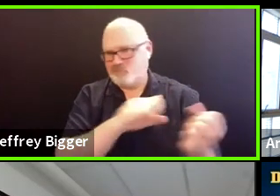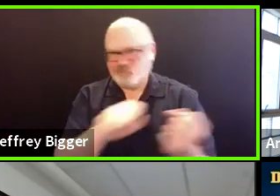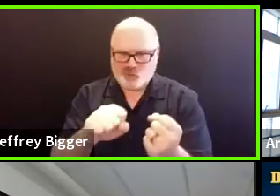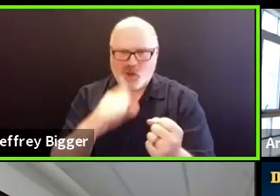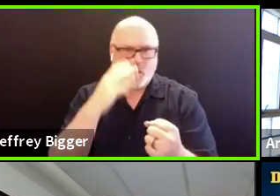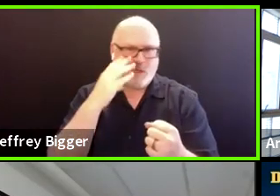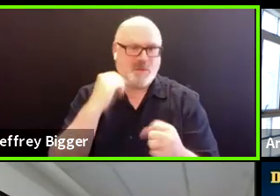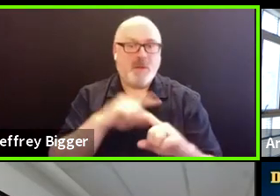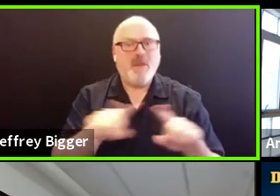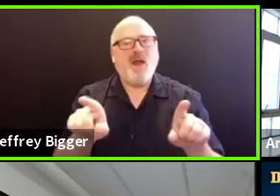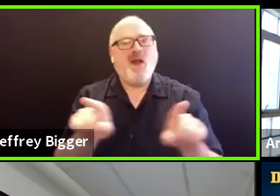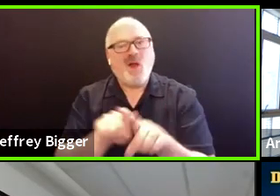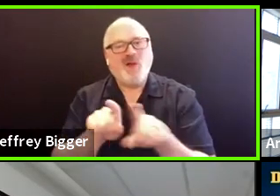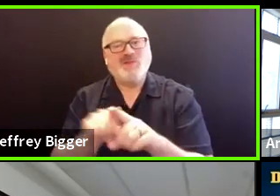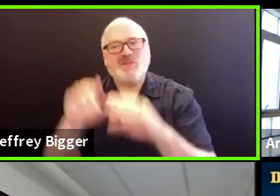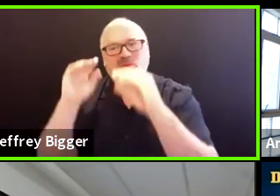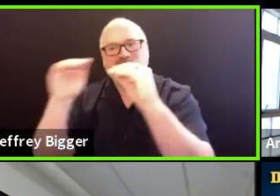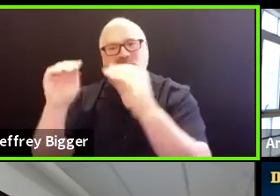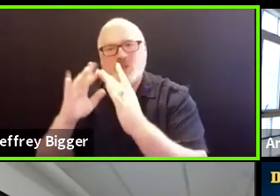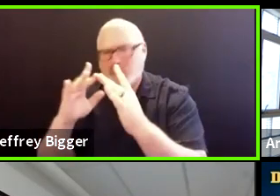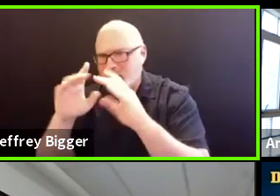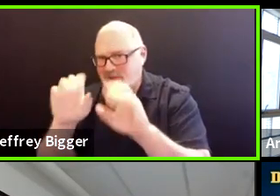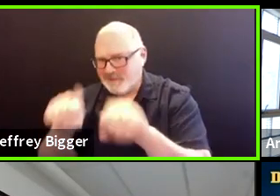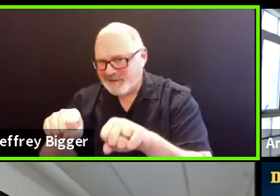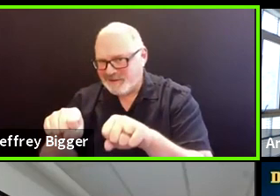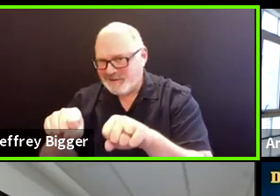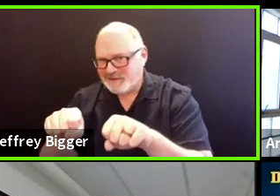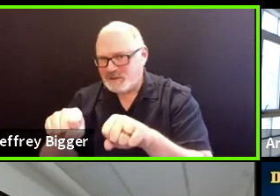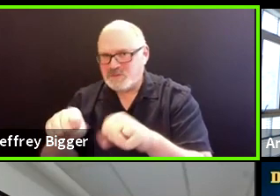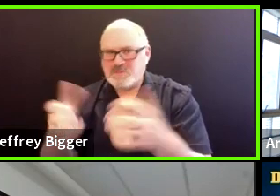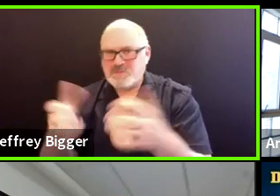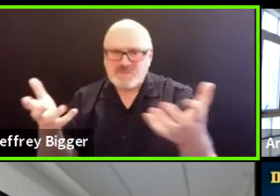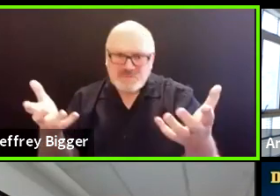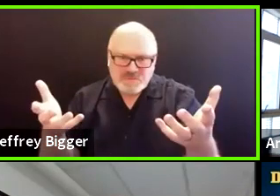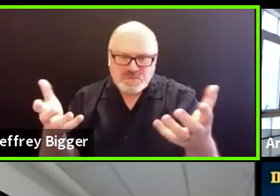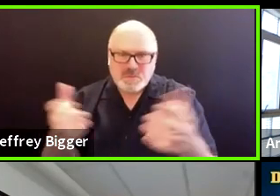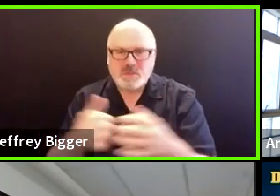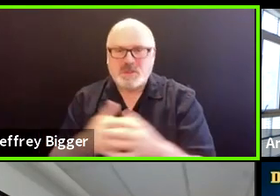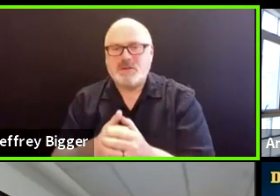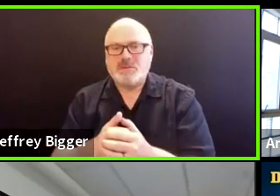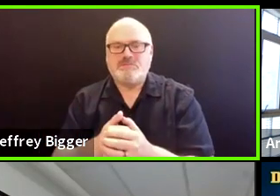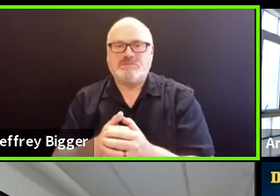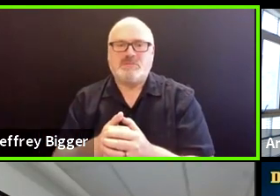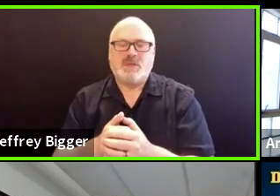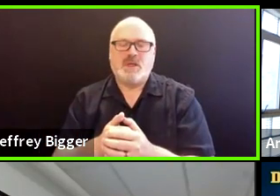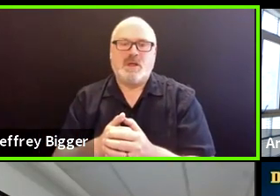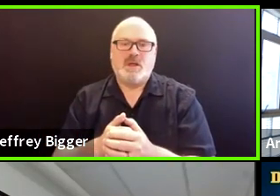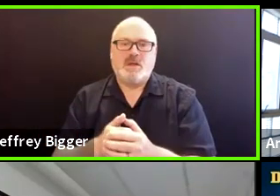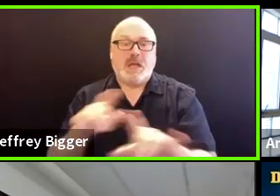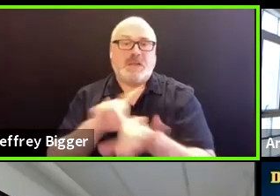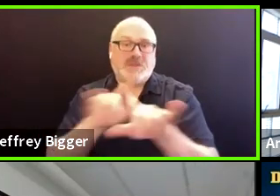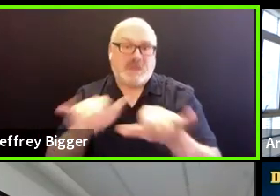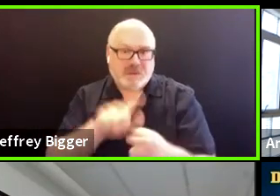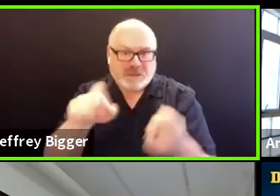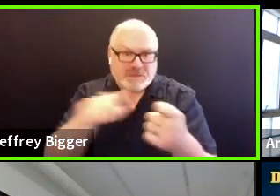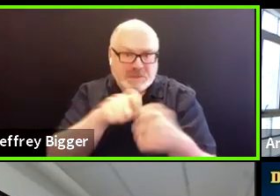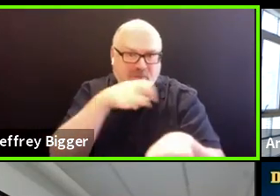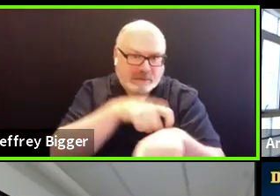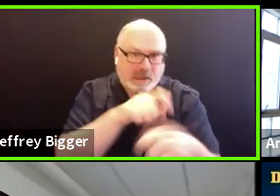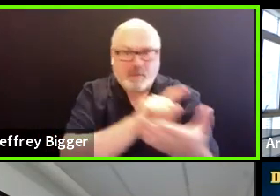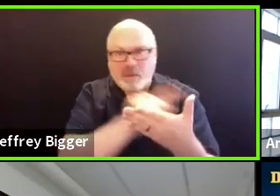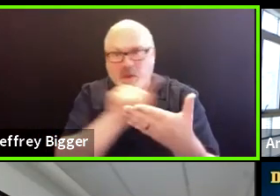in a virtual online environment, whether virtually in a synchronous fashion at a specified time during the week or